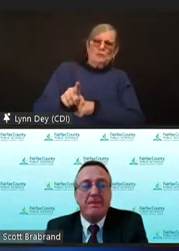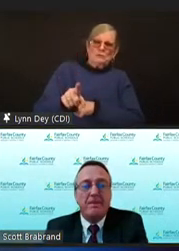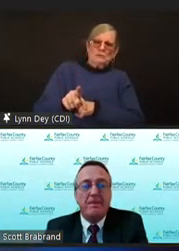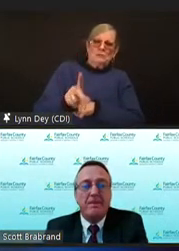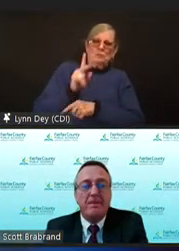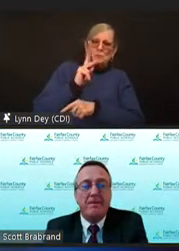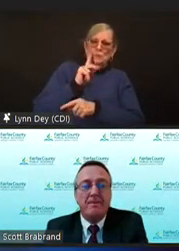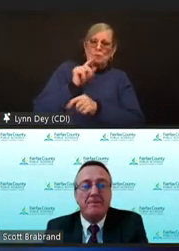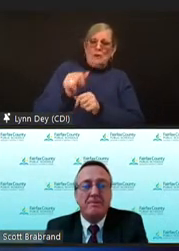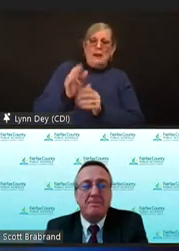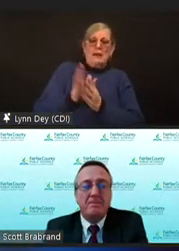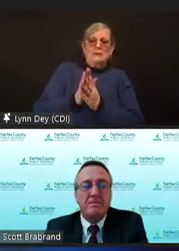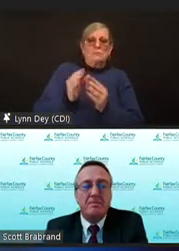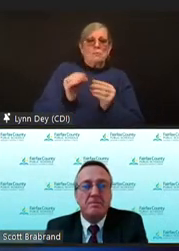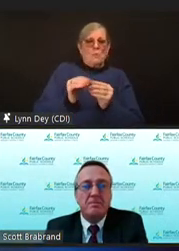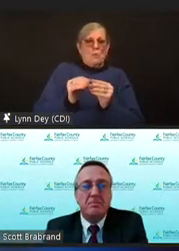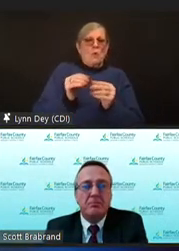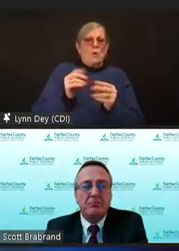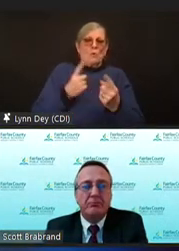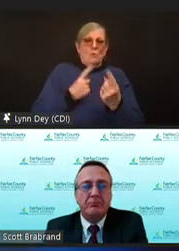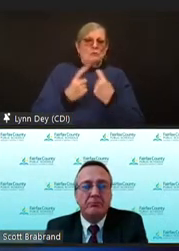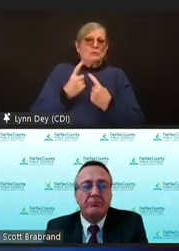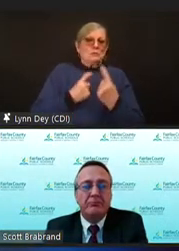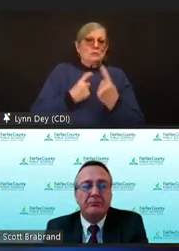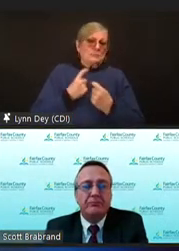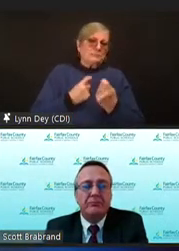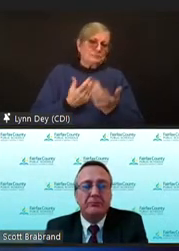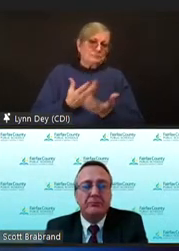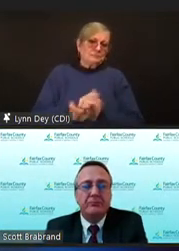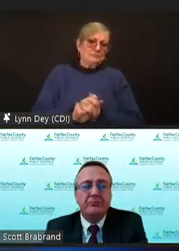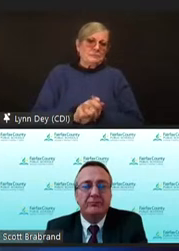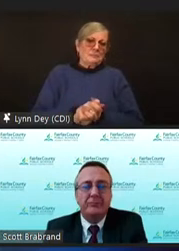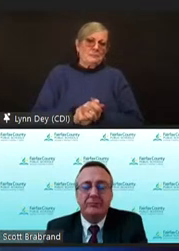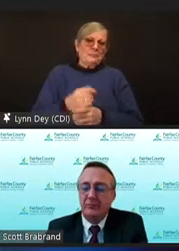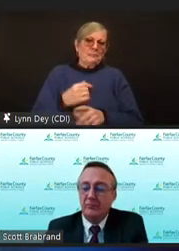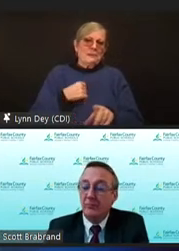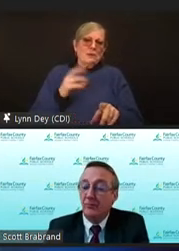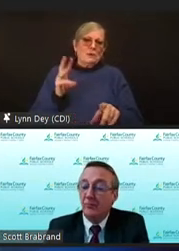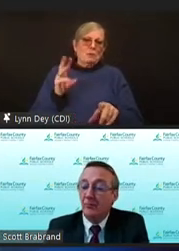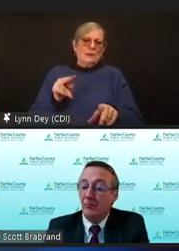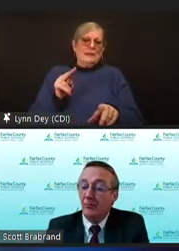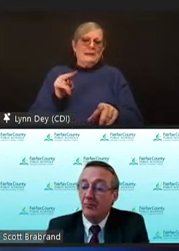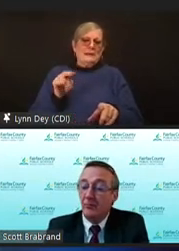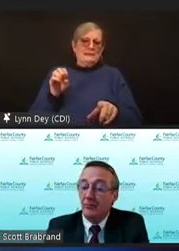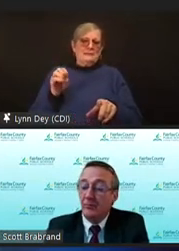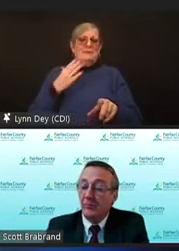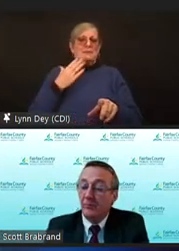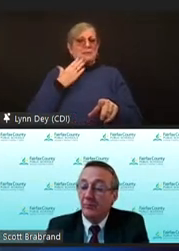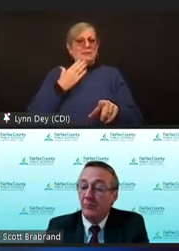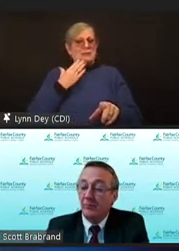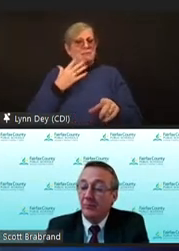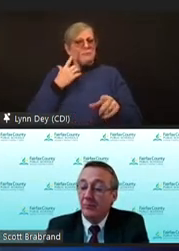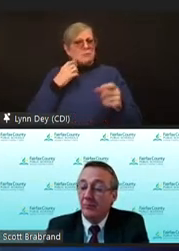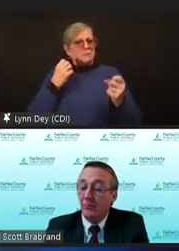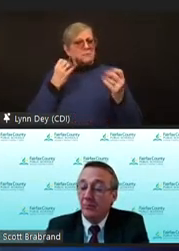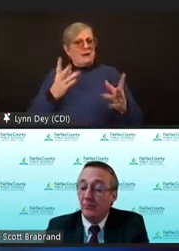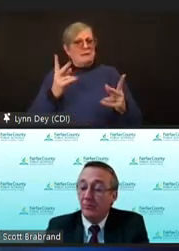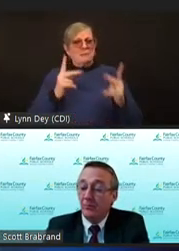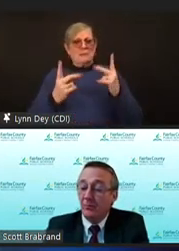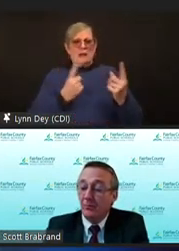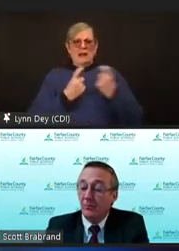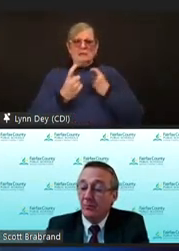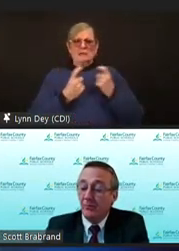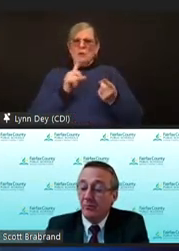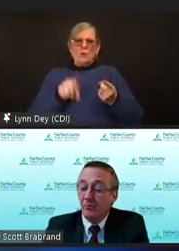you. So we have received a lot of questions around when would we be developing specific